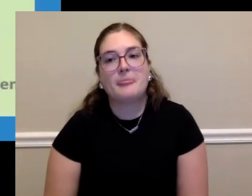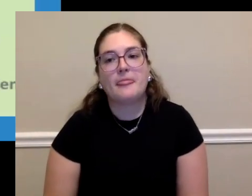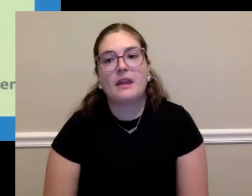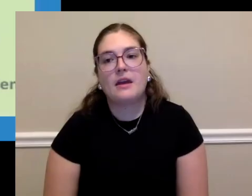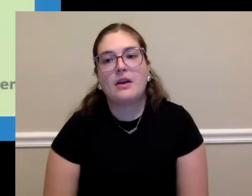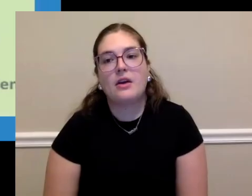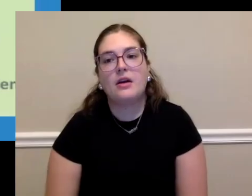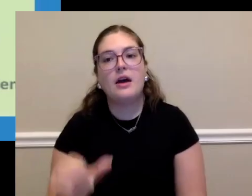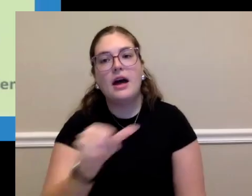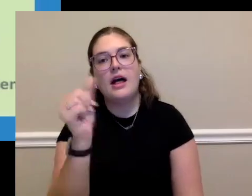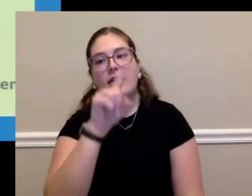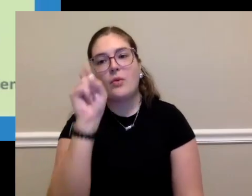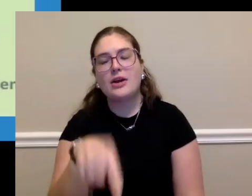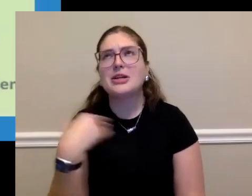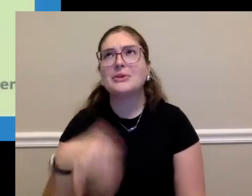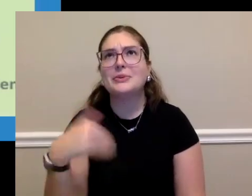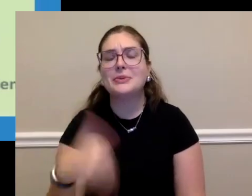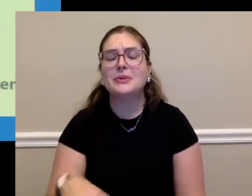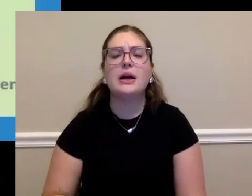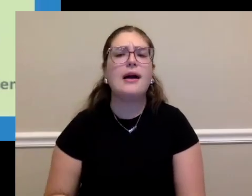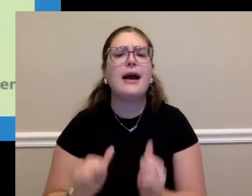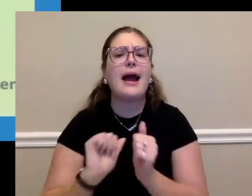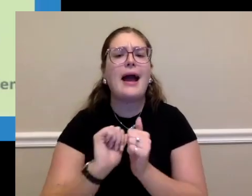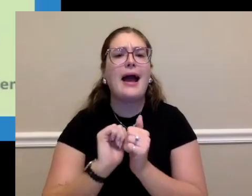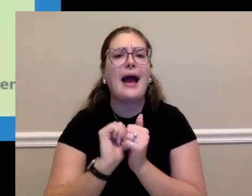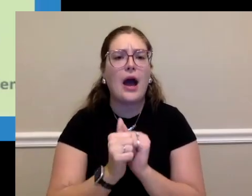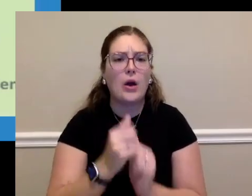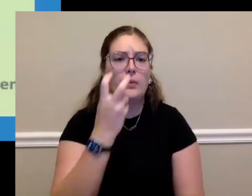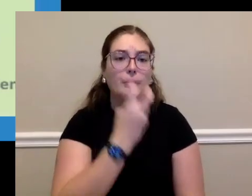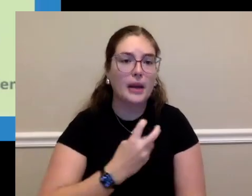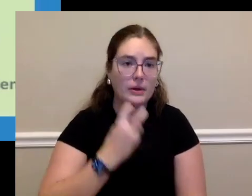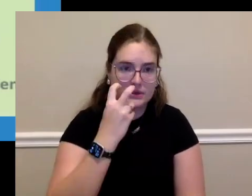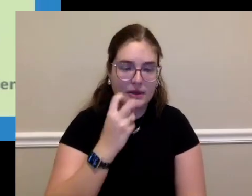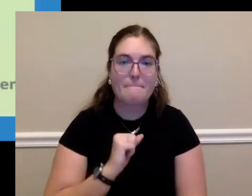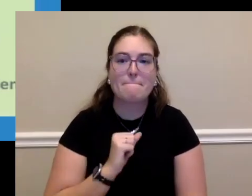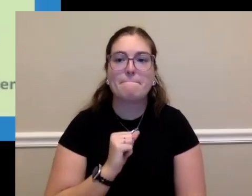Oh gosh. How do you pronounce, and again,